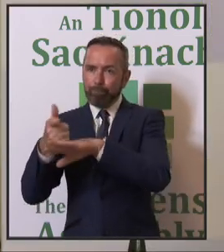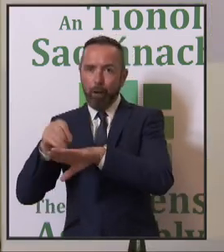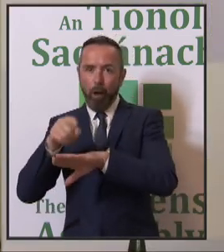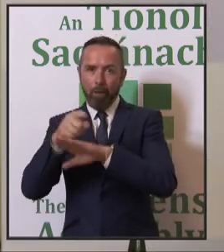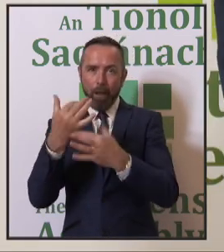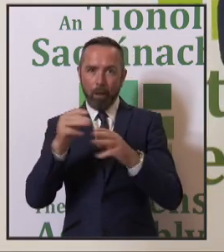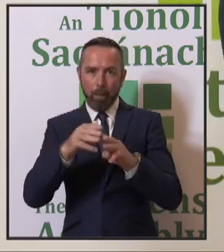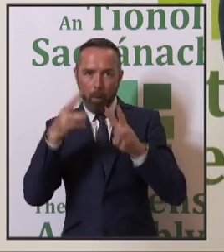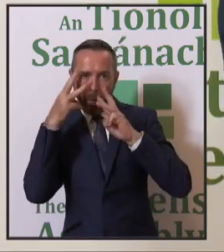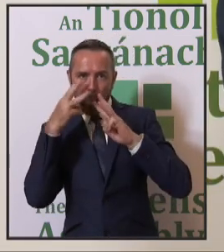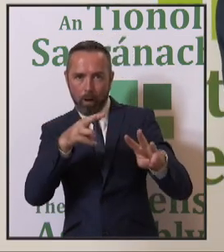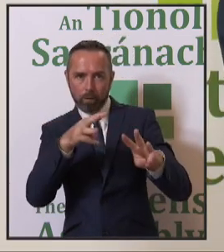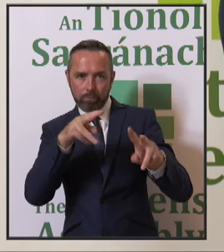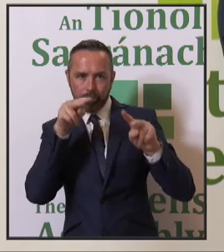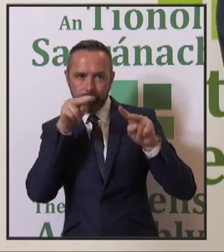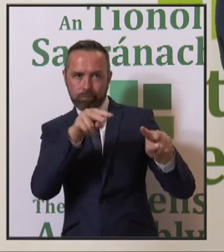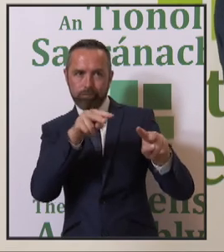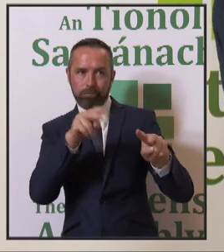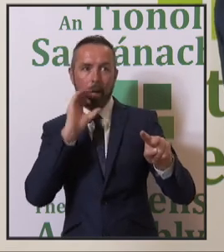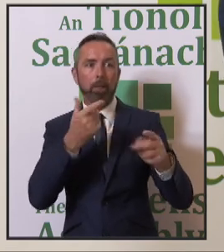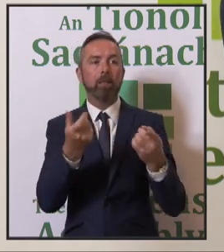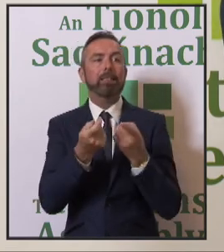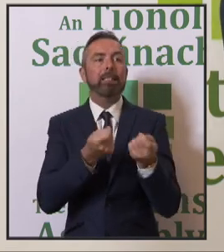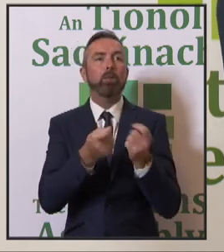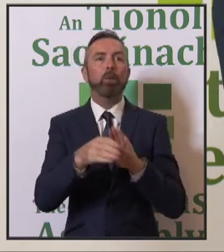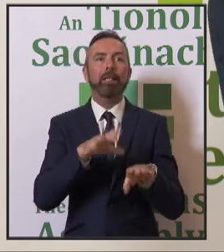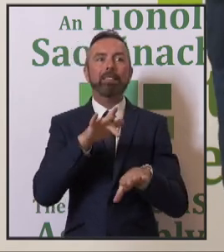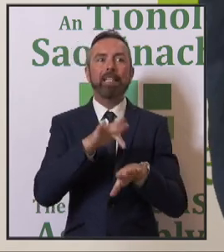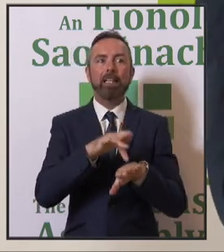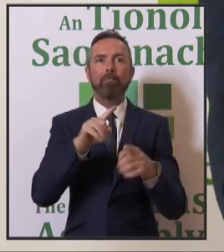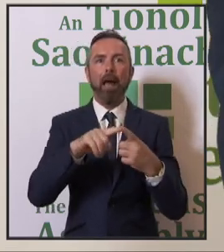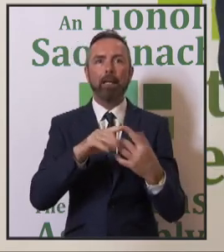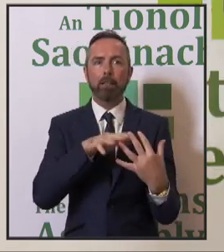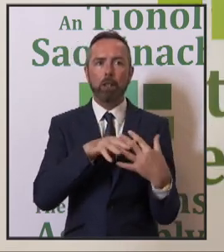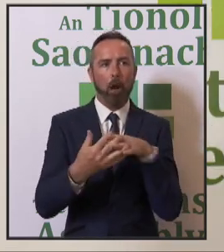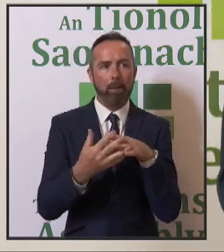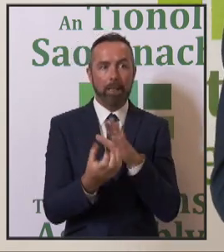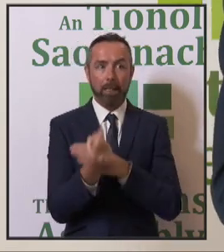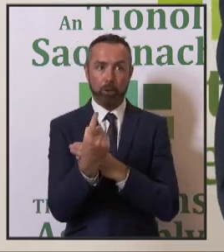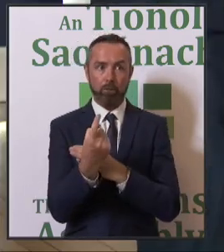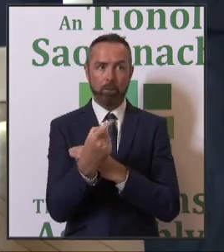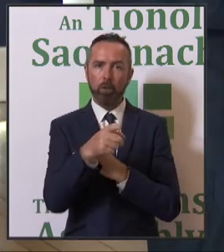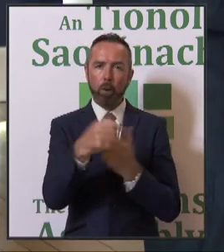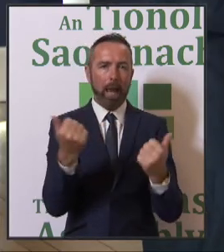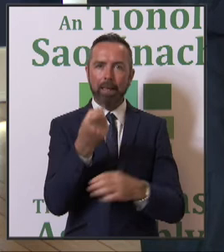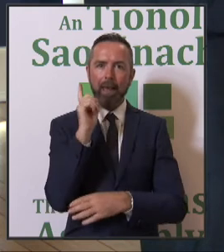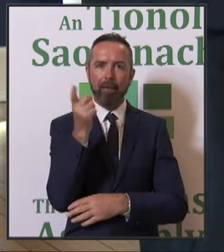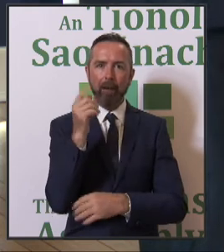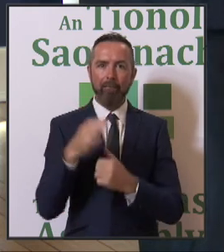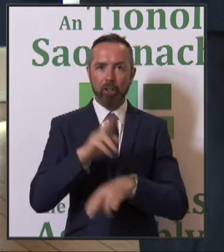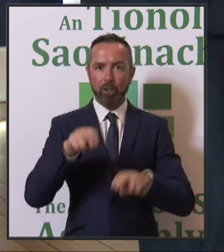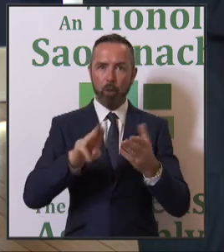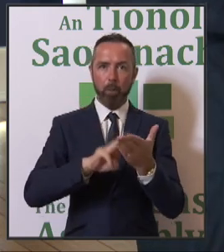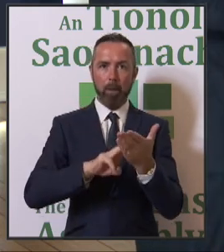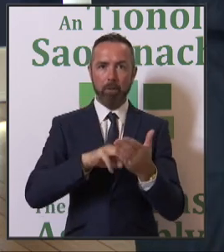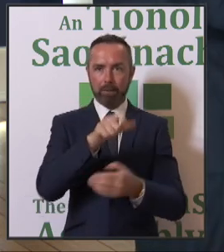many people in this country because you had to deal with such sensitive and complex issues. Have you any advice for our new citizens